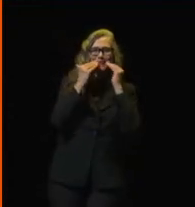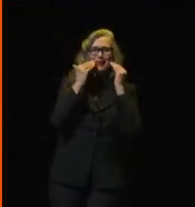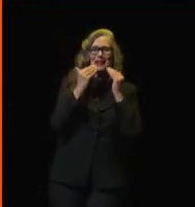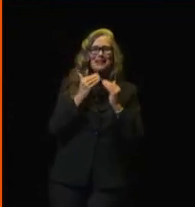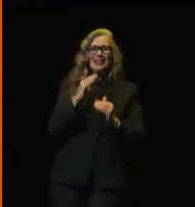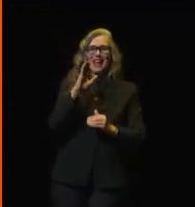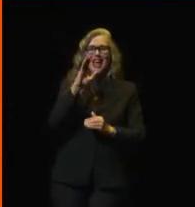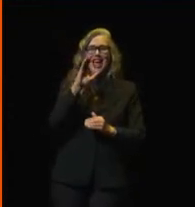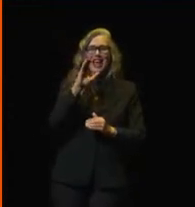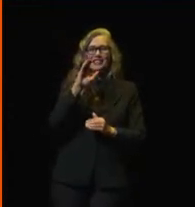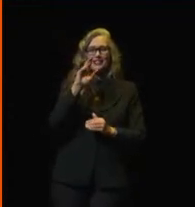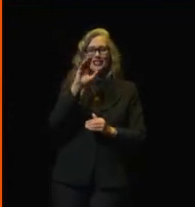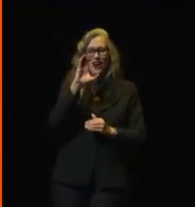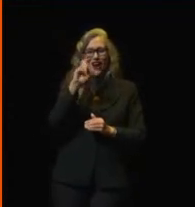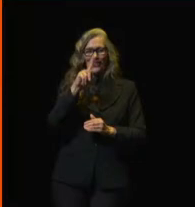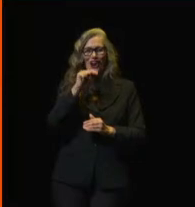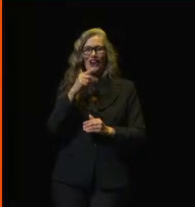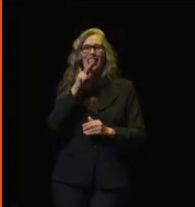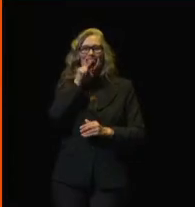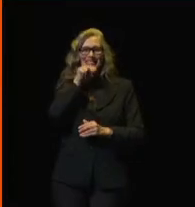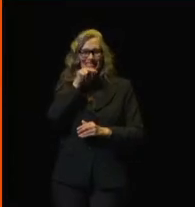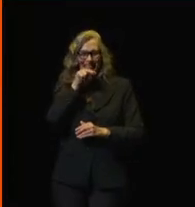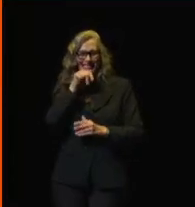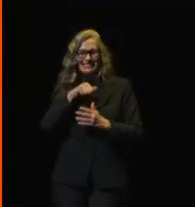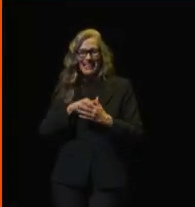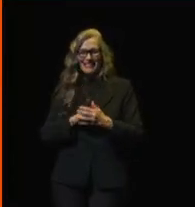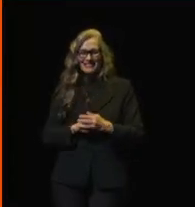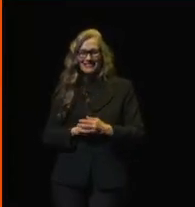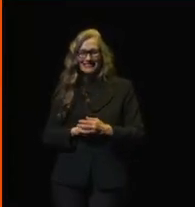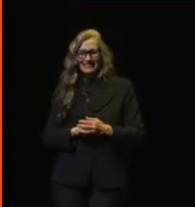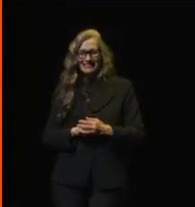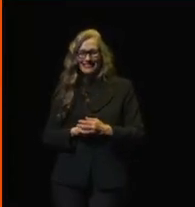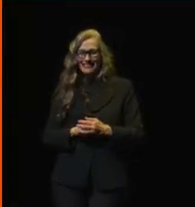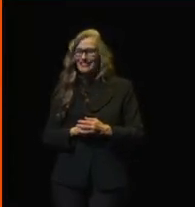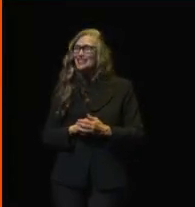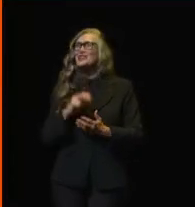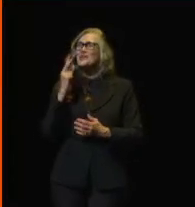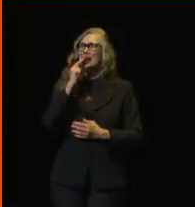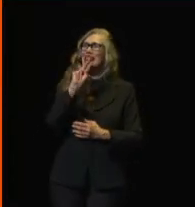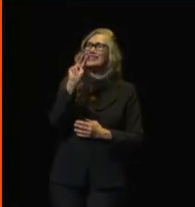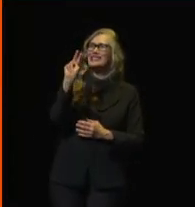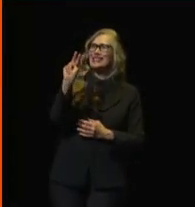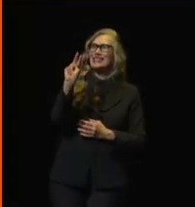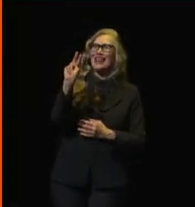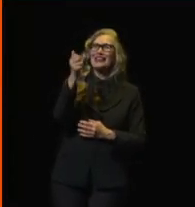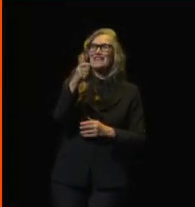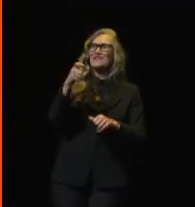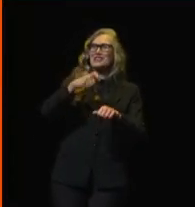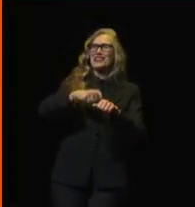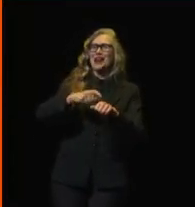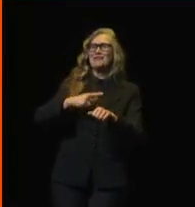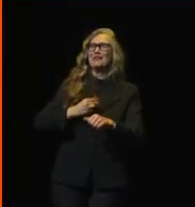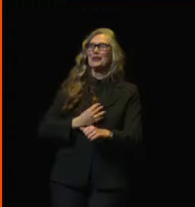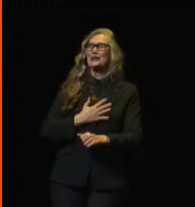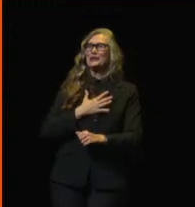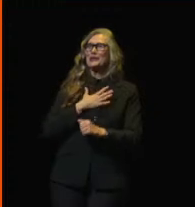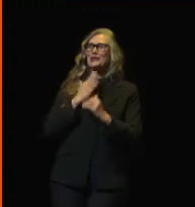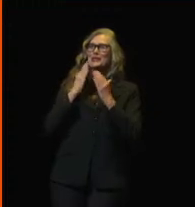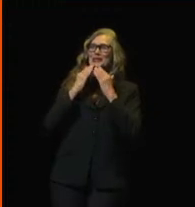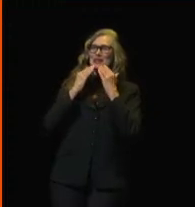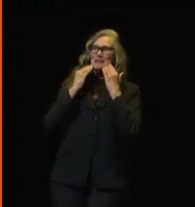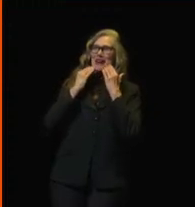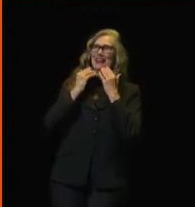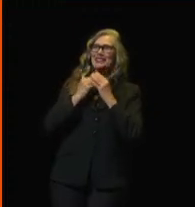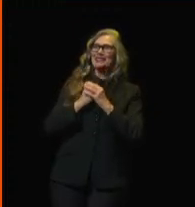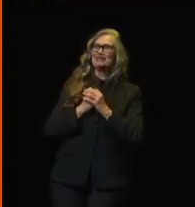tongue out in the middle of it. It makes me smile every time I look at it. Now, there's a lot to